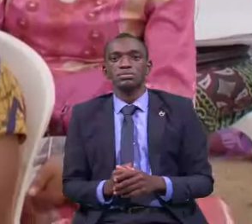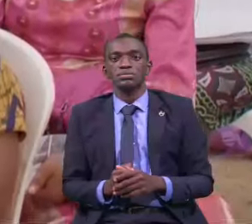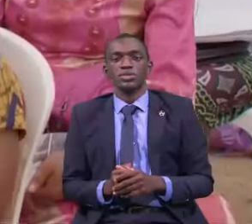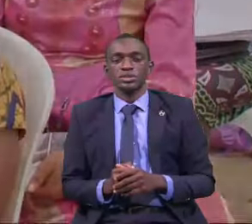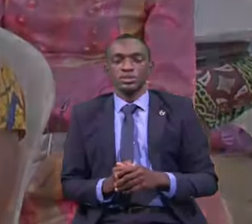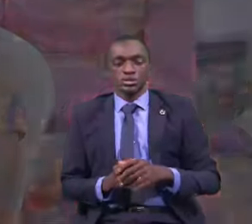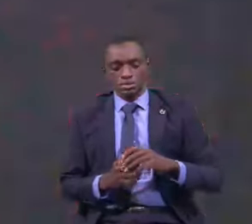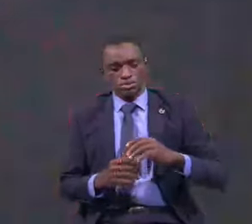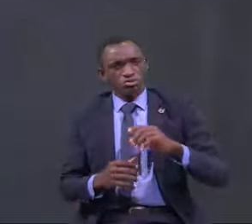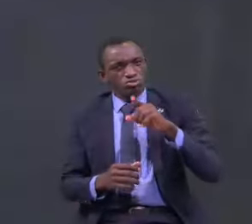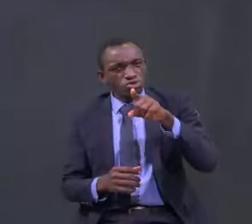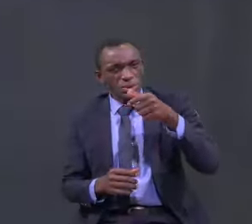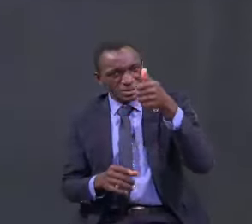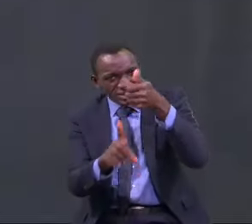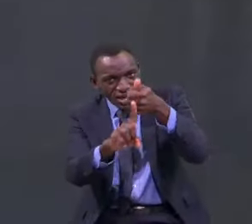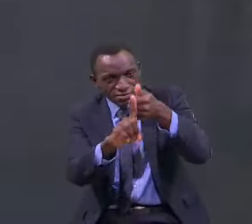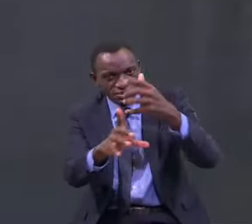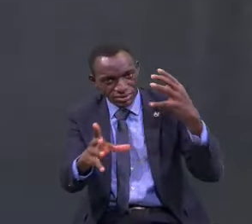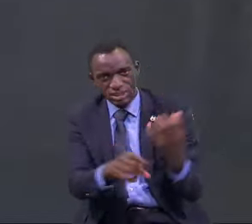Take responsibility.